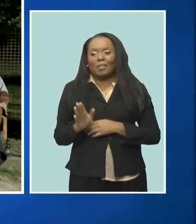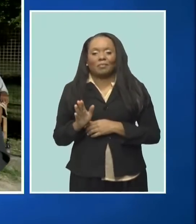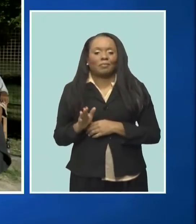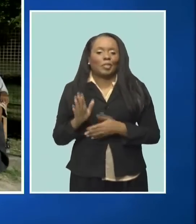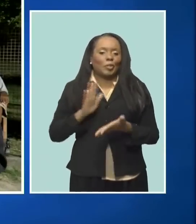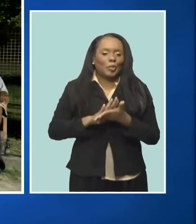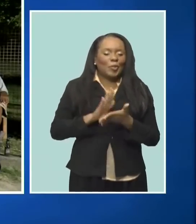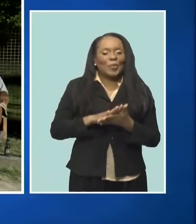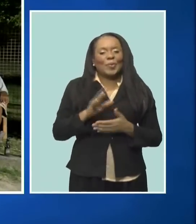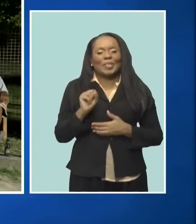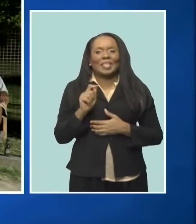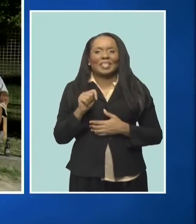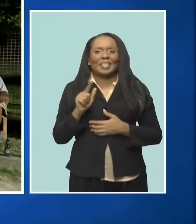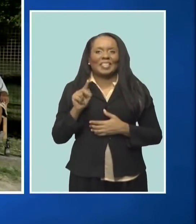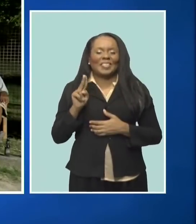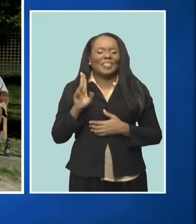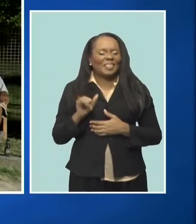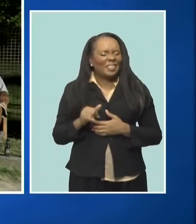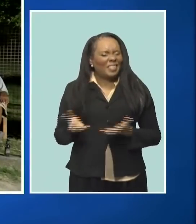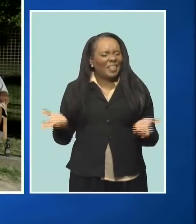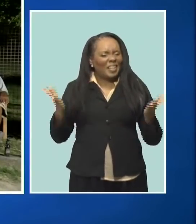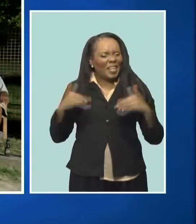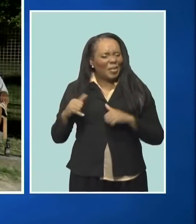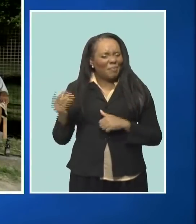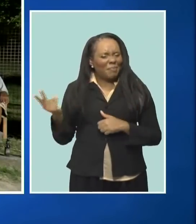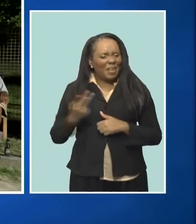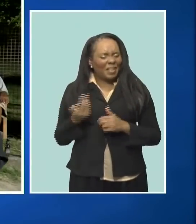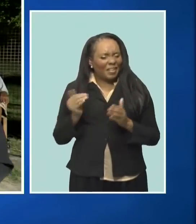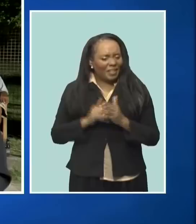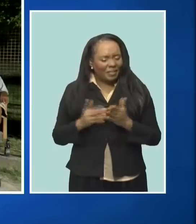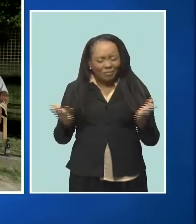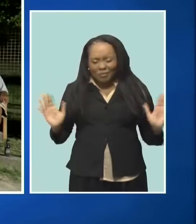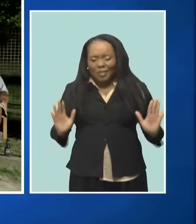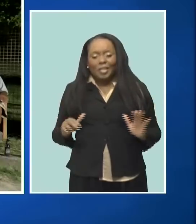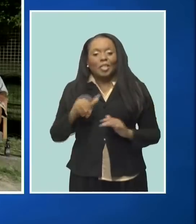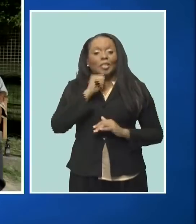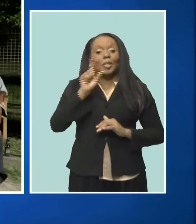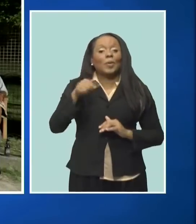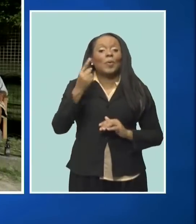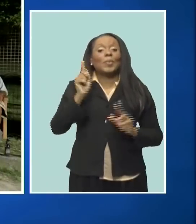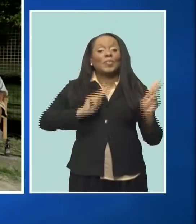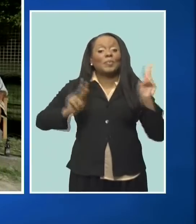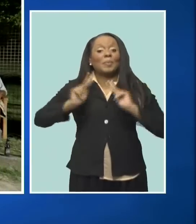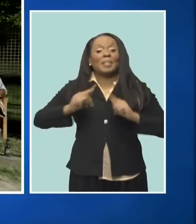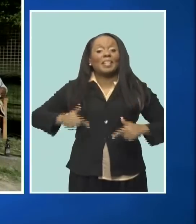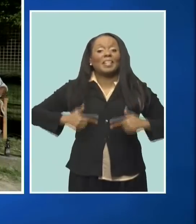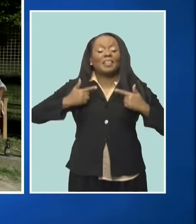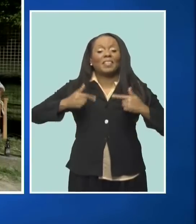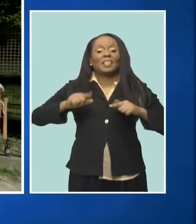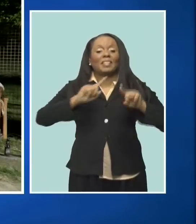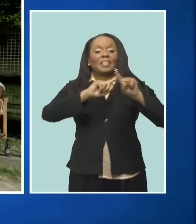Lucie. The regathering is not just for those persons coming in from overseas. It is for you who are